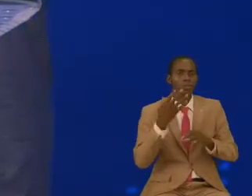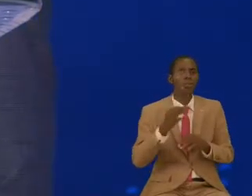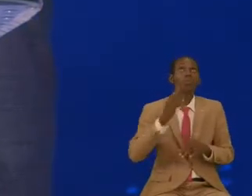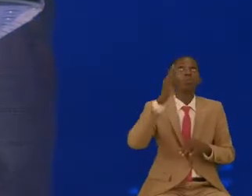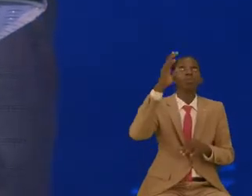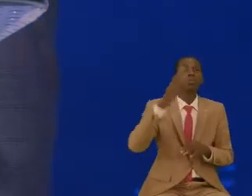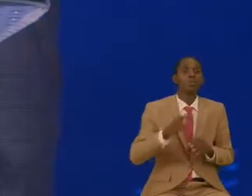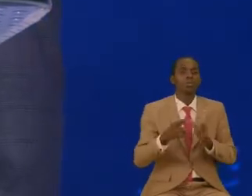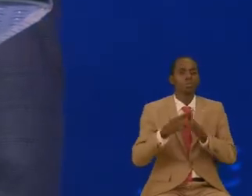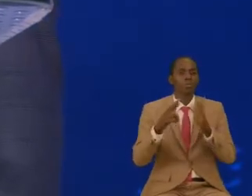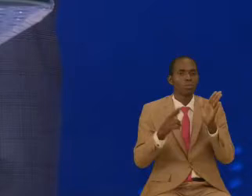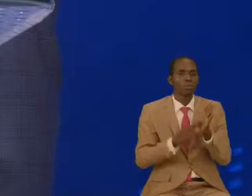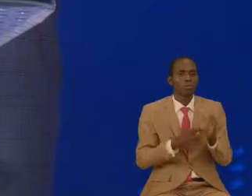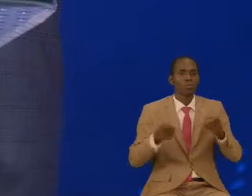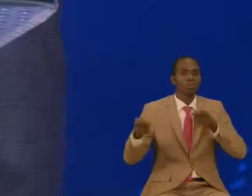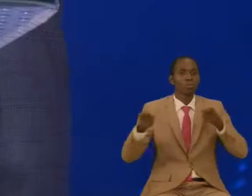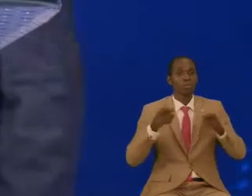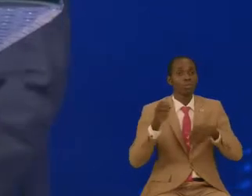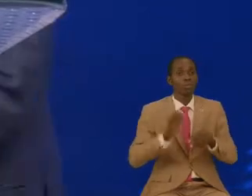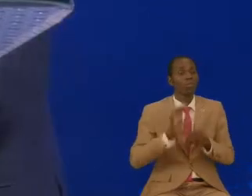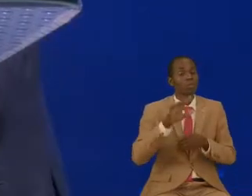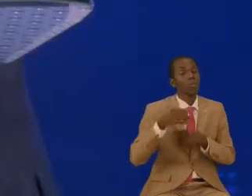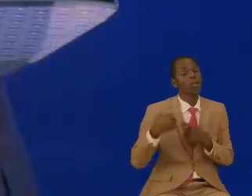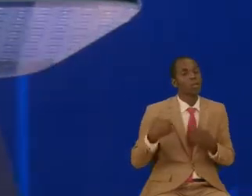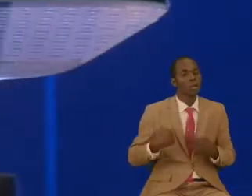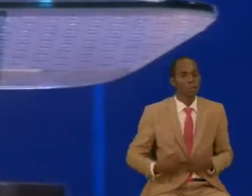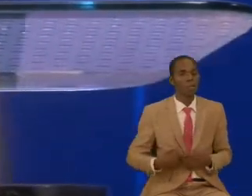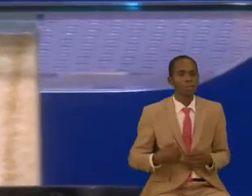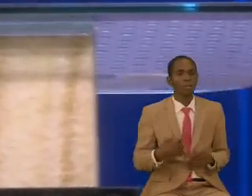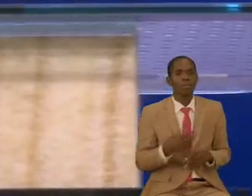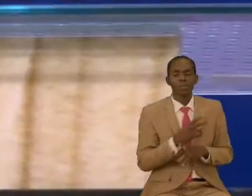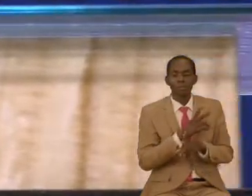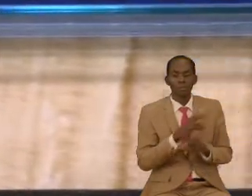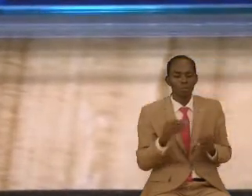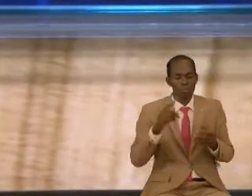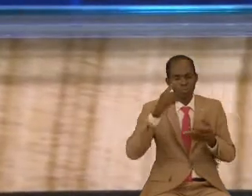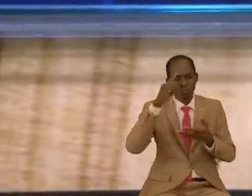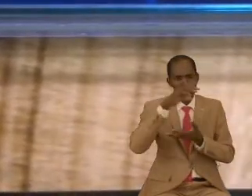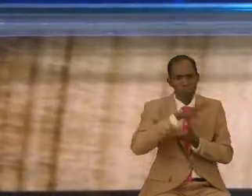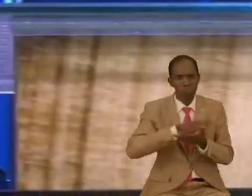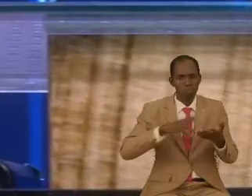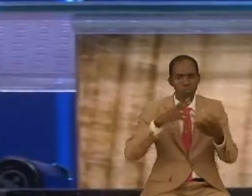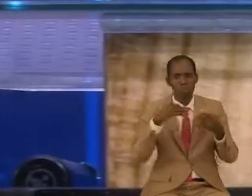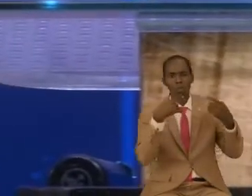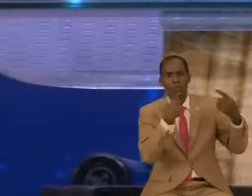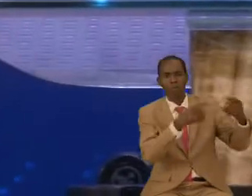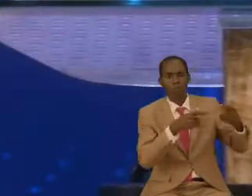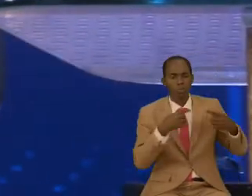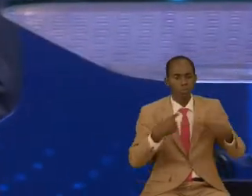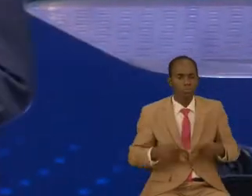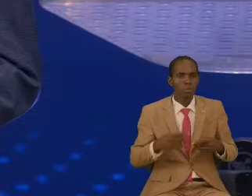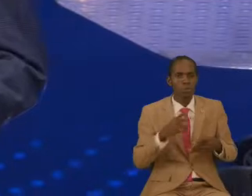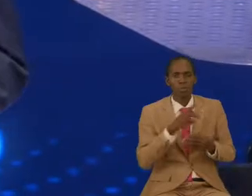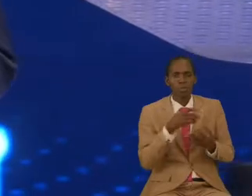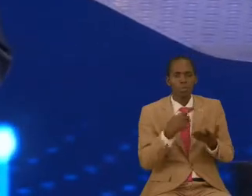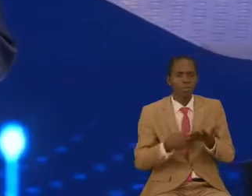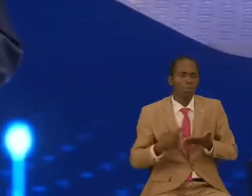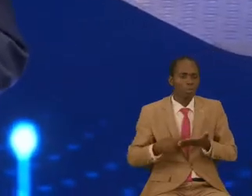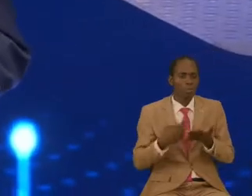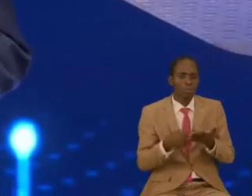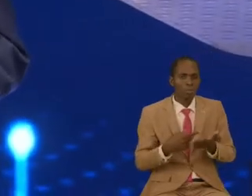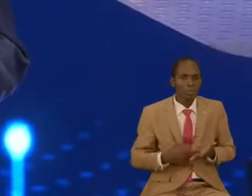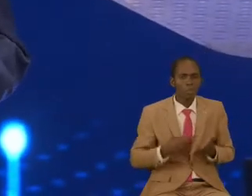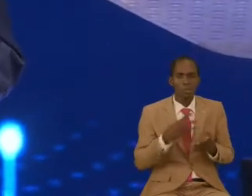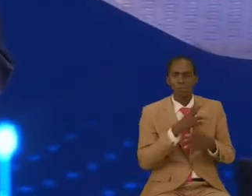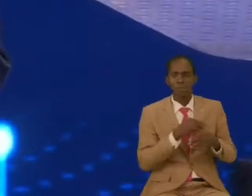God rule in your hearts. No conflict, no fighting, no violence,